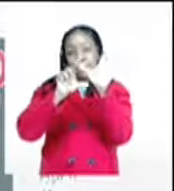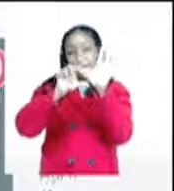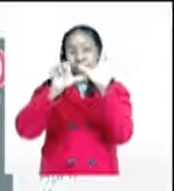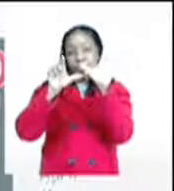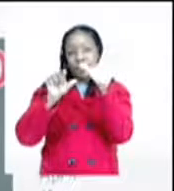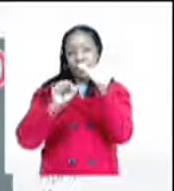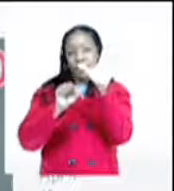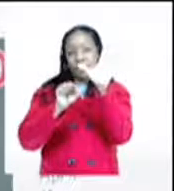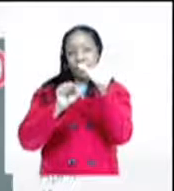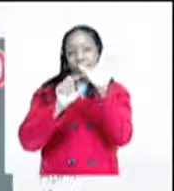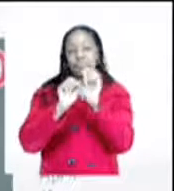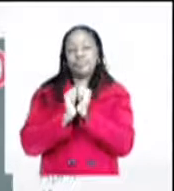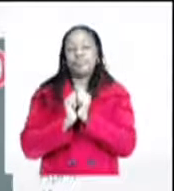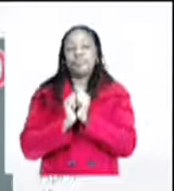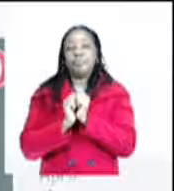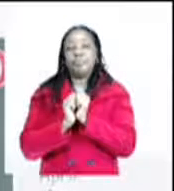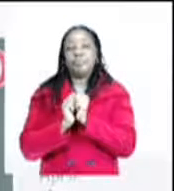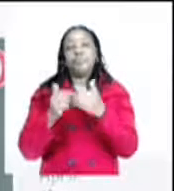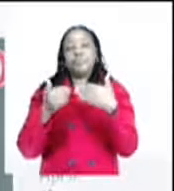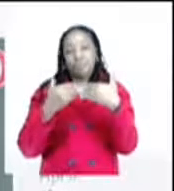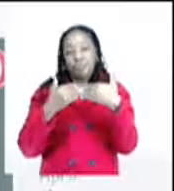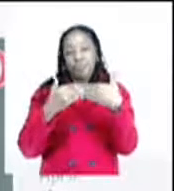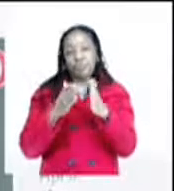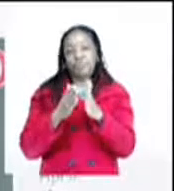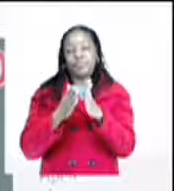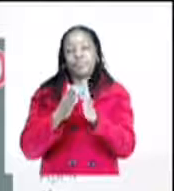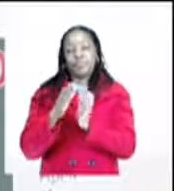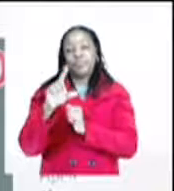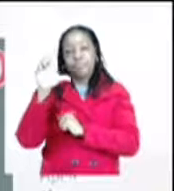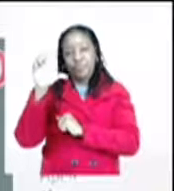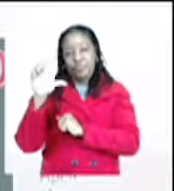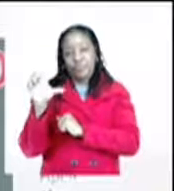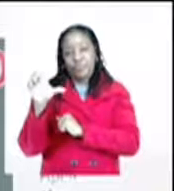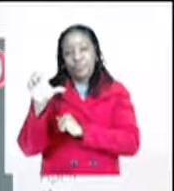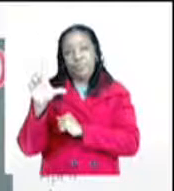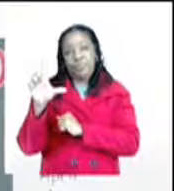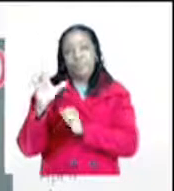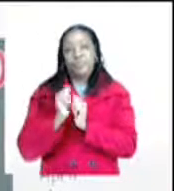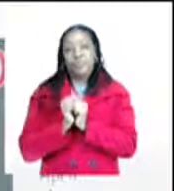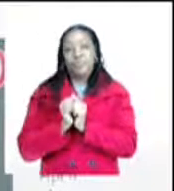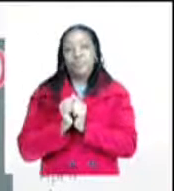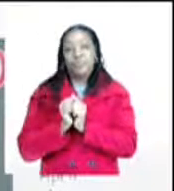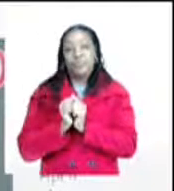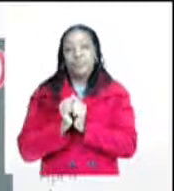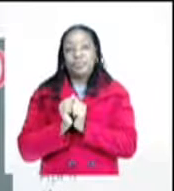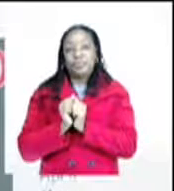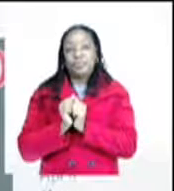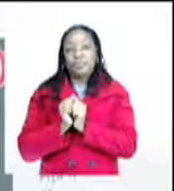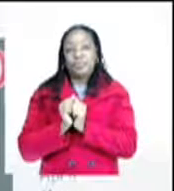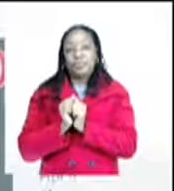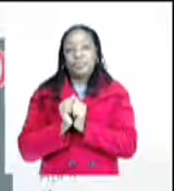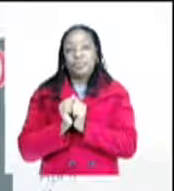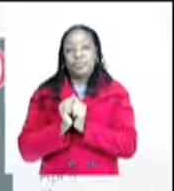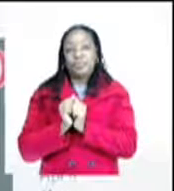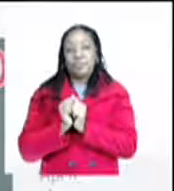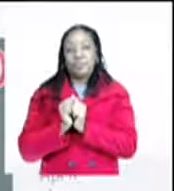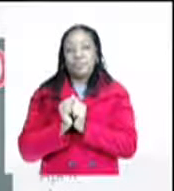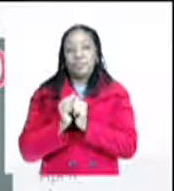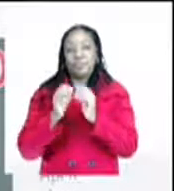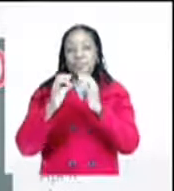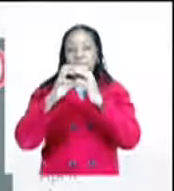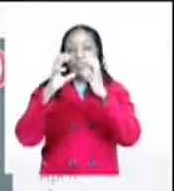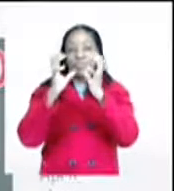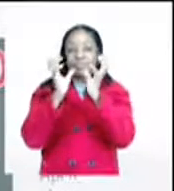makes a L sound. Letter L as in lantern.